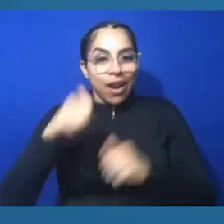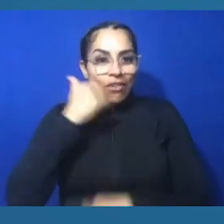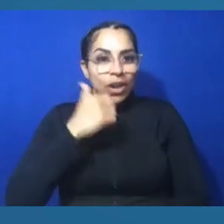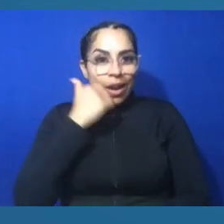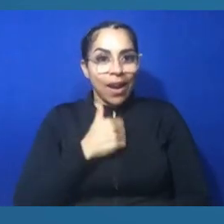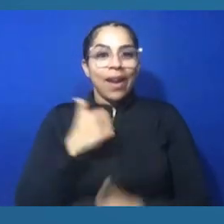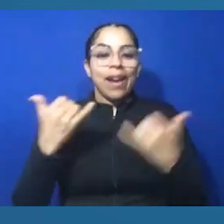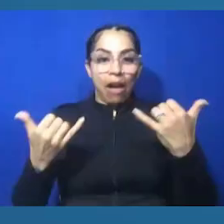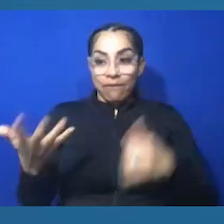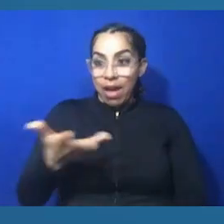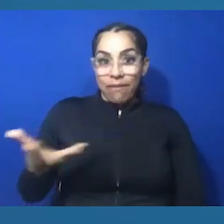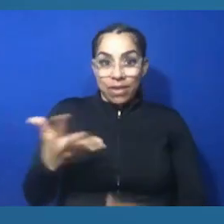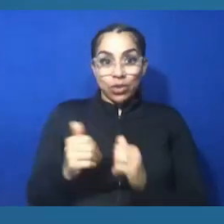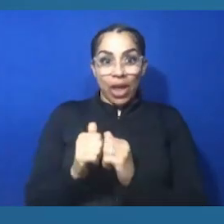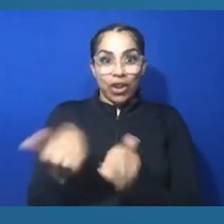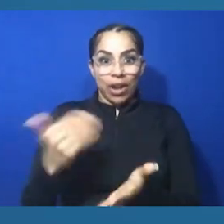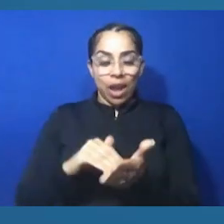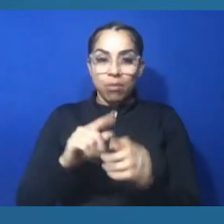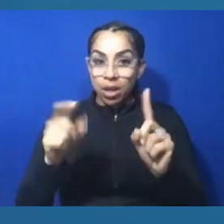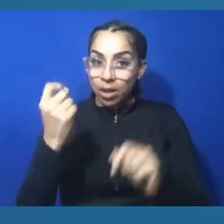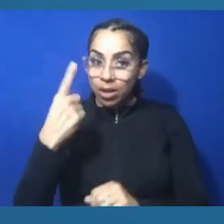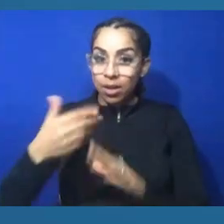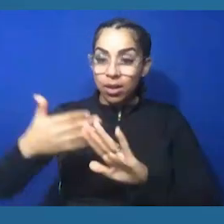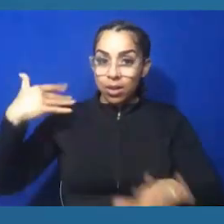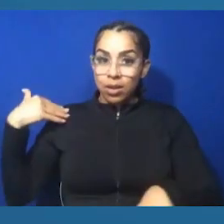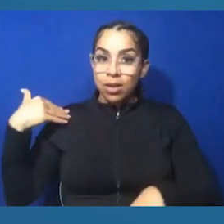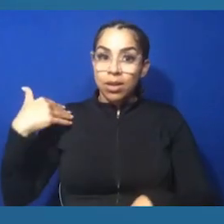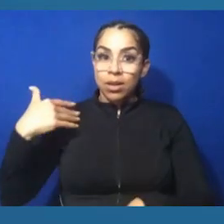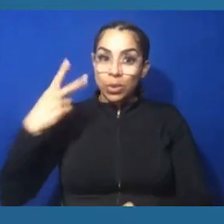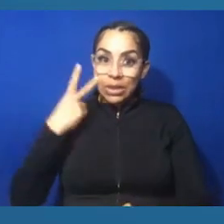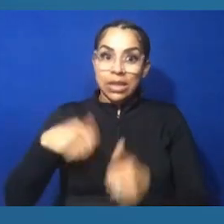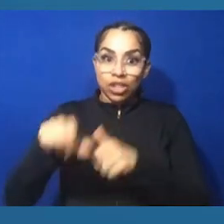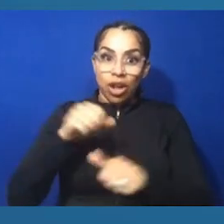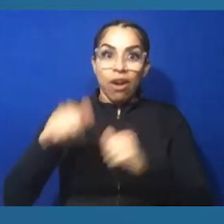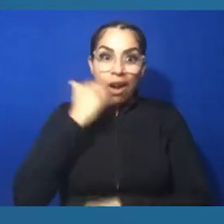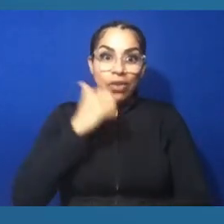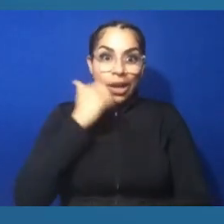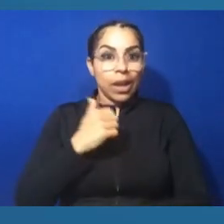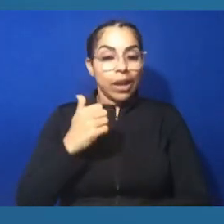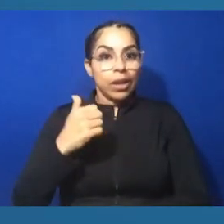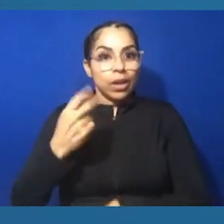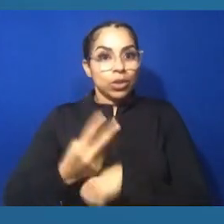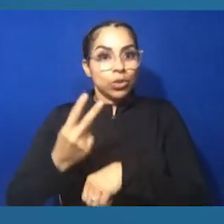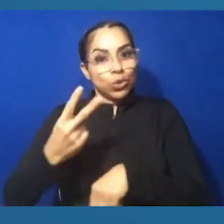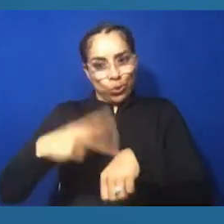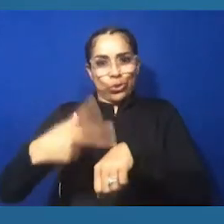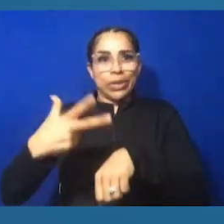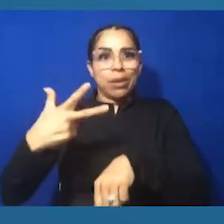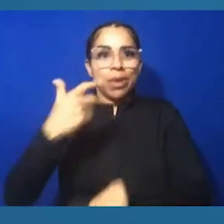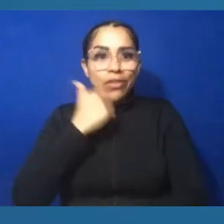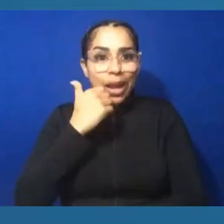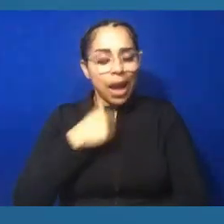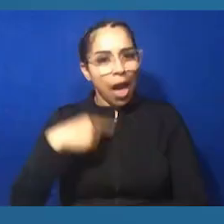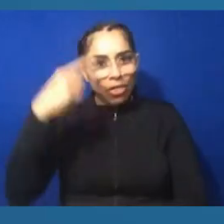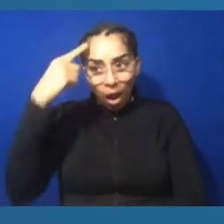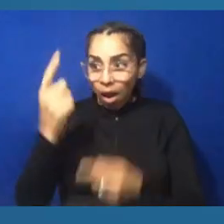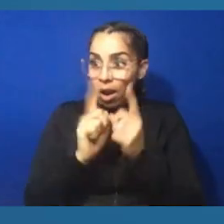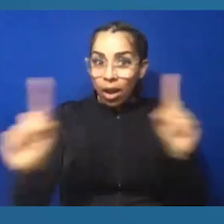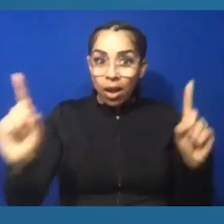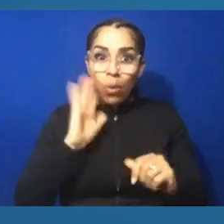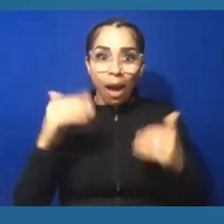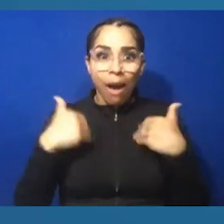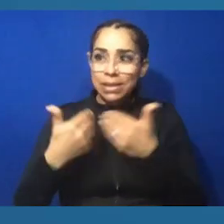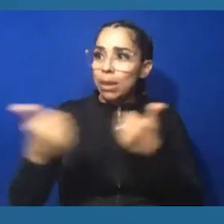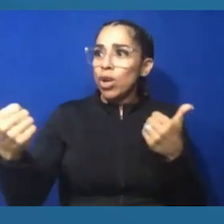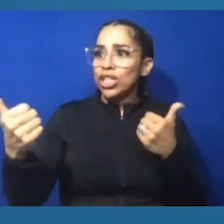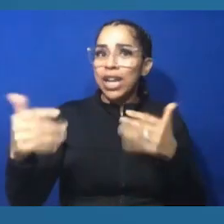finally again. We were seeing each other every day, 2 and 3 times a day. So I thought we would have separation anxiety. But in every county, we still had a lot more